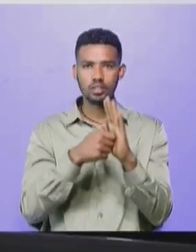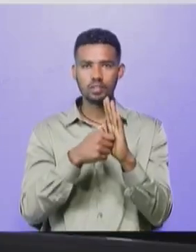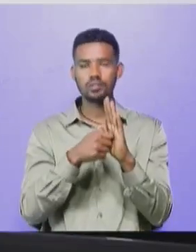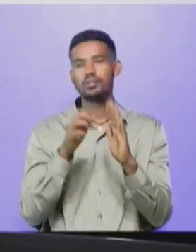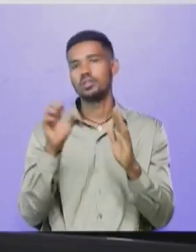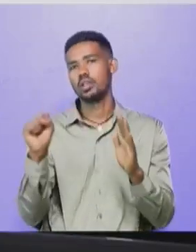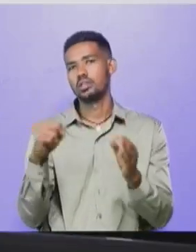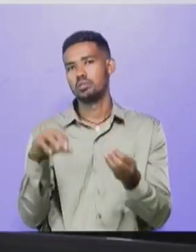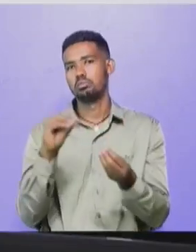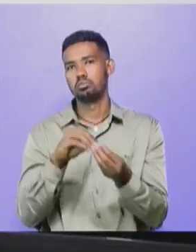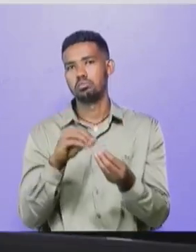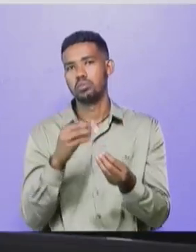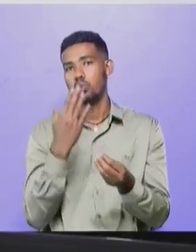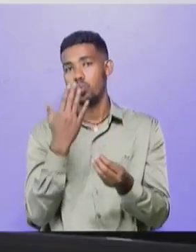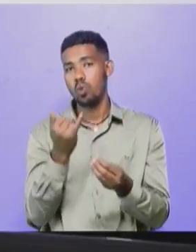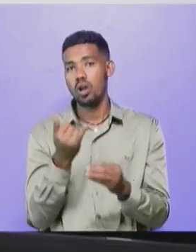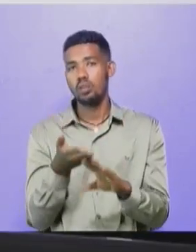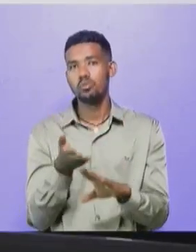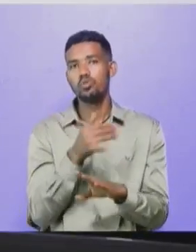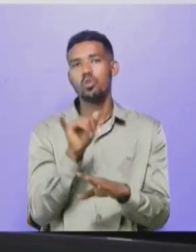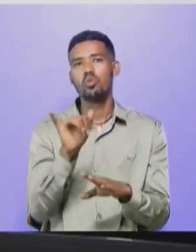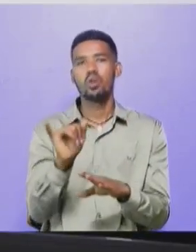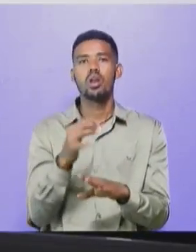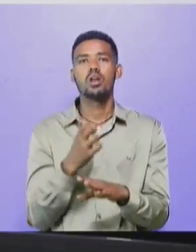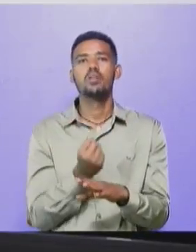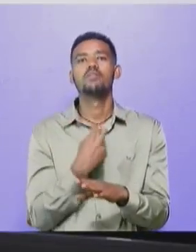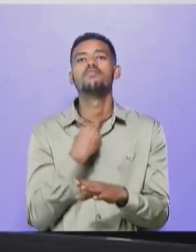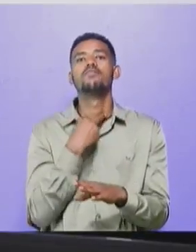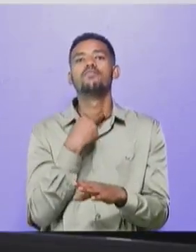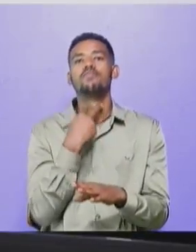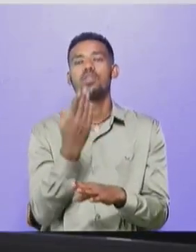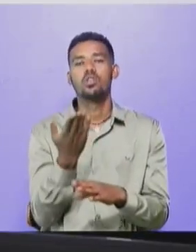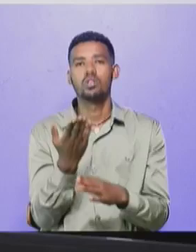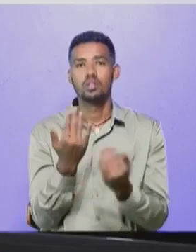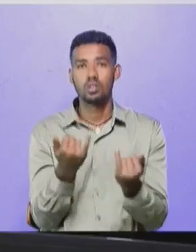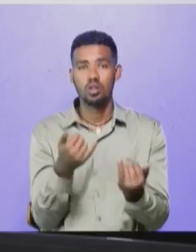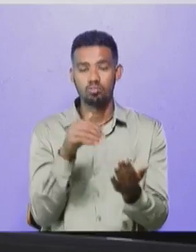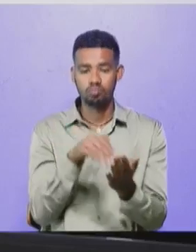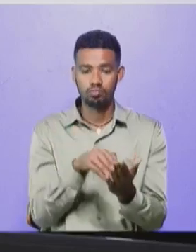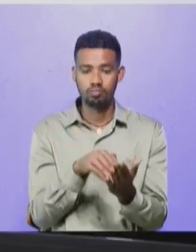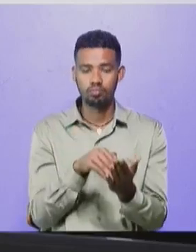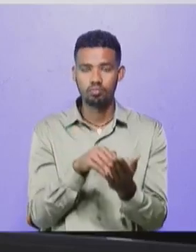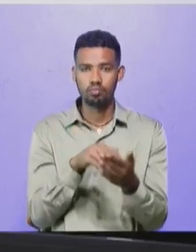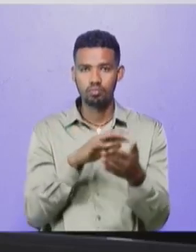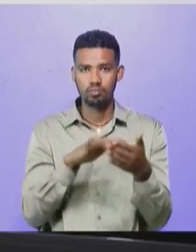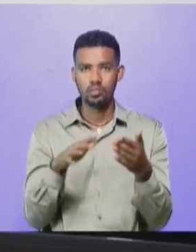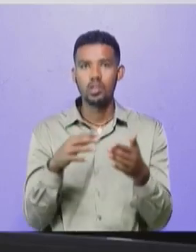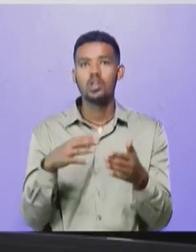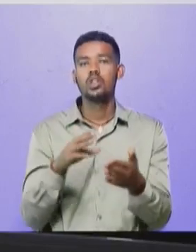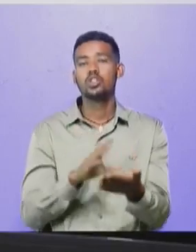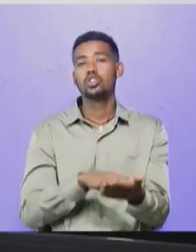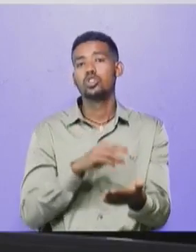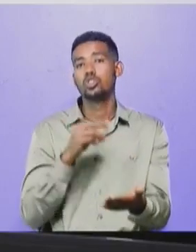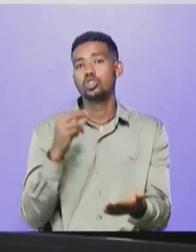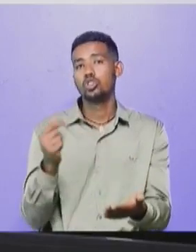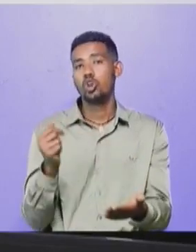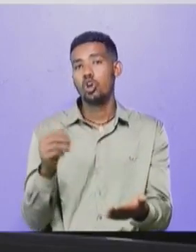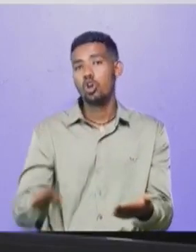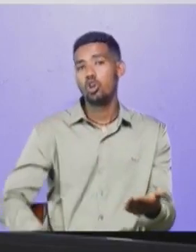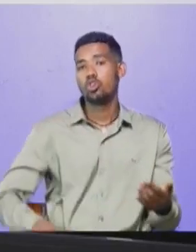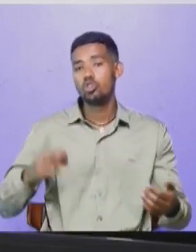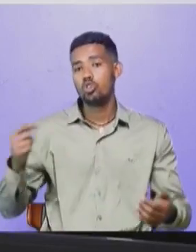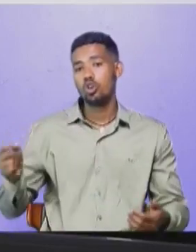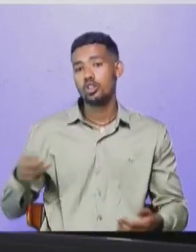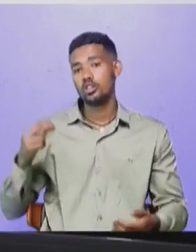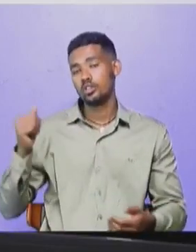kiss. Key, kiss. Let me read one. Dog, dogs. This